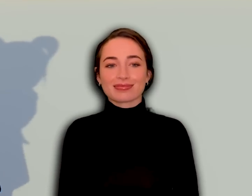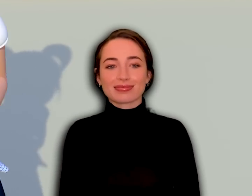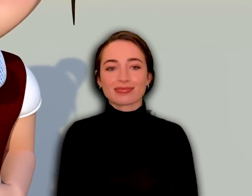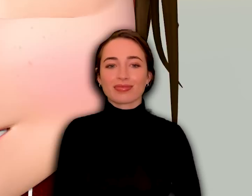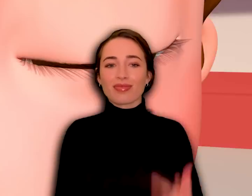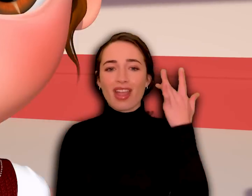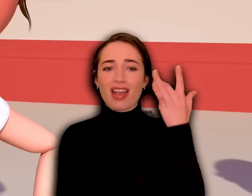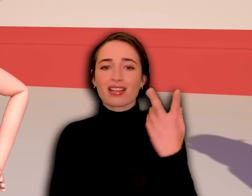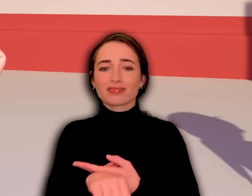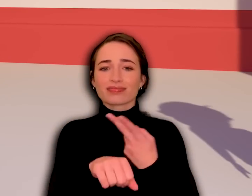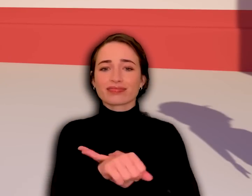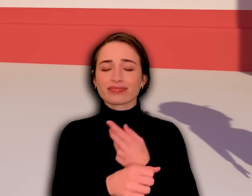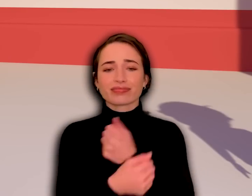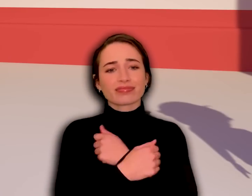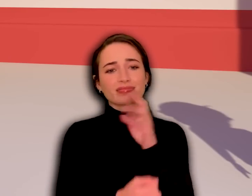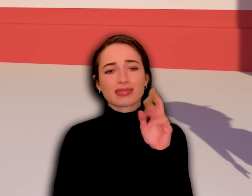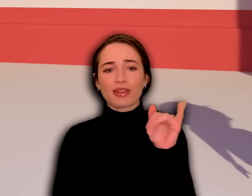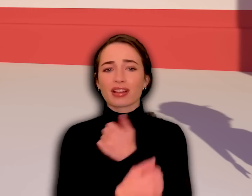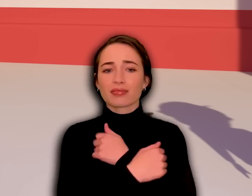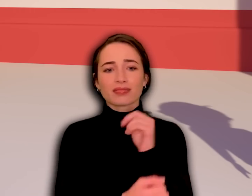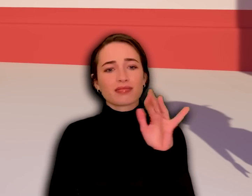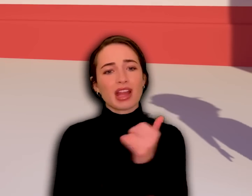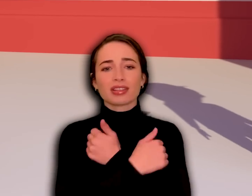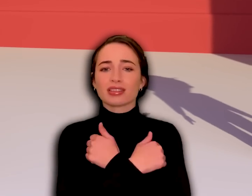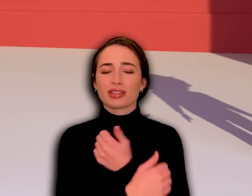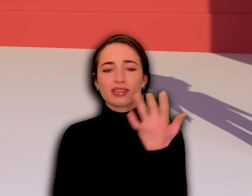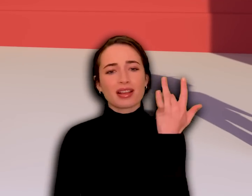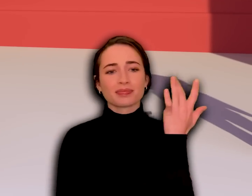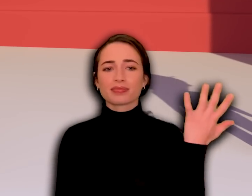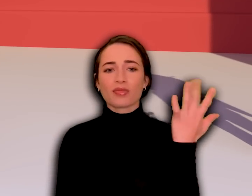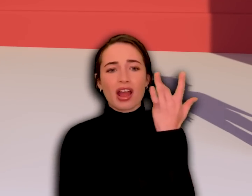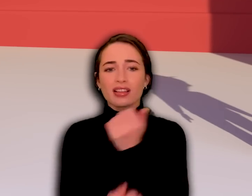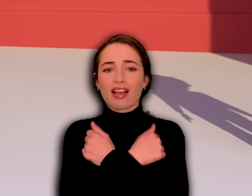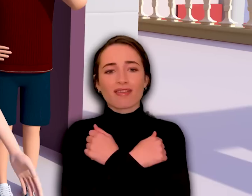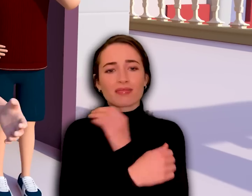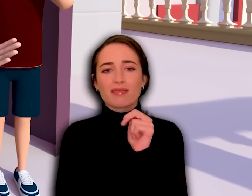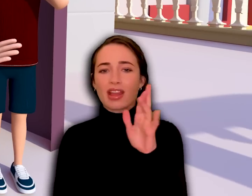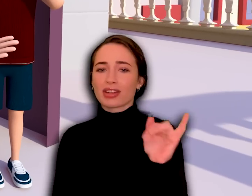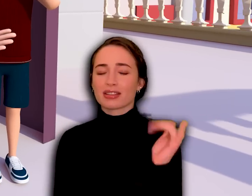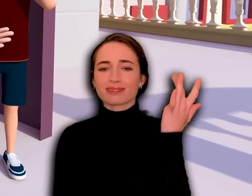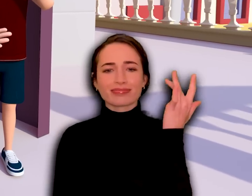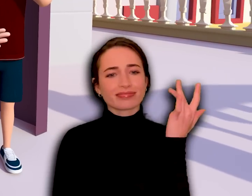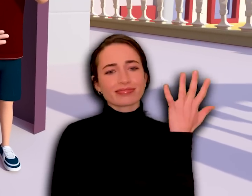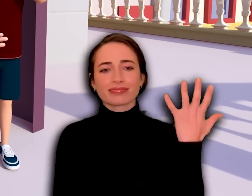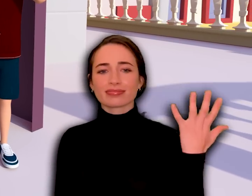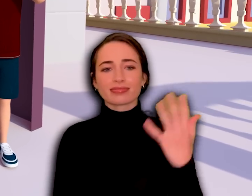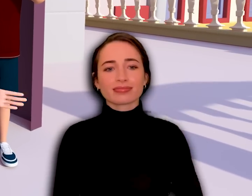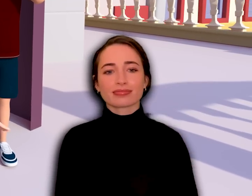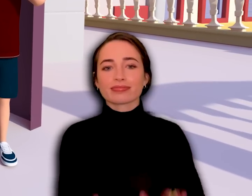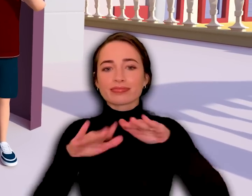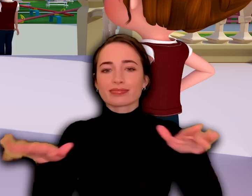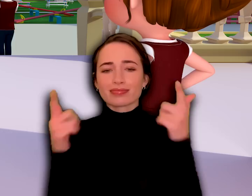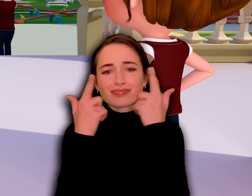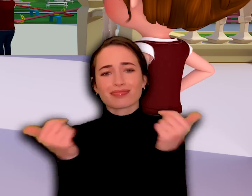near why does the lamb love Mary so love Mary so love Mary so why does the lamb love Mary so the